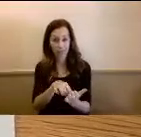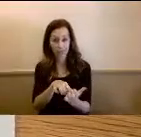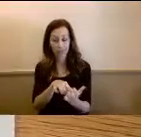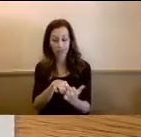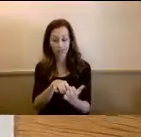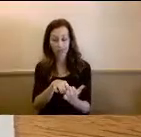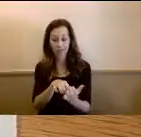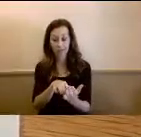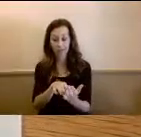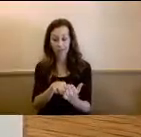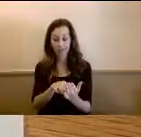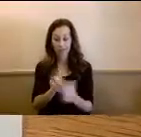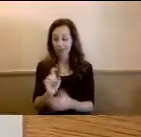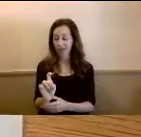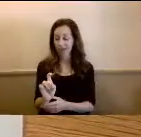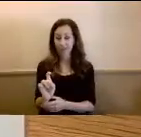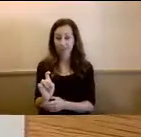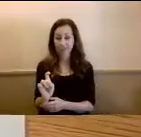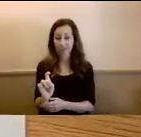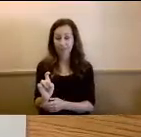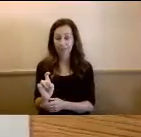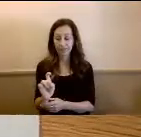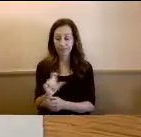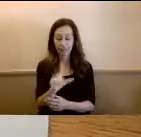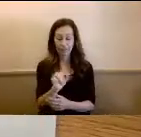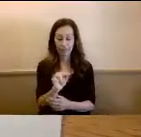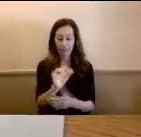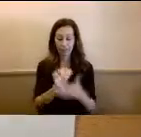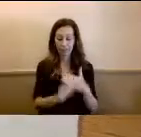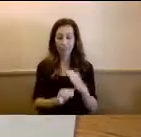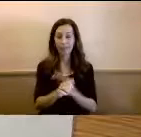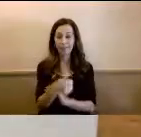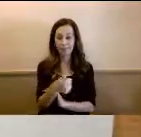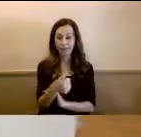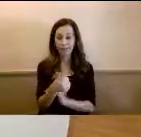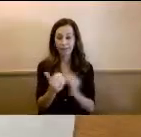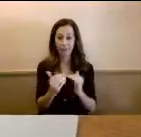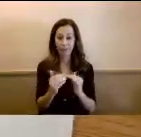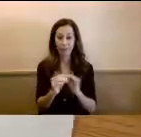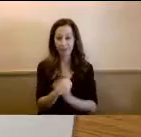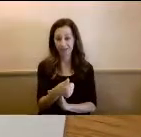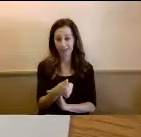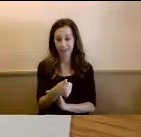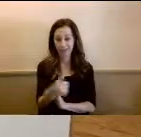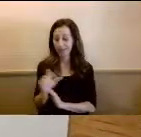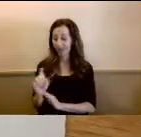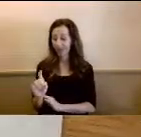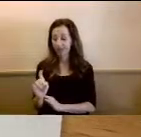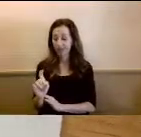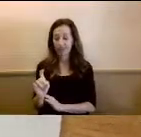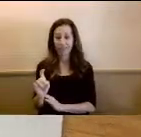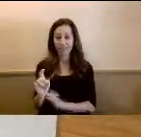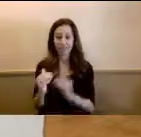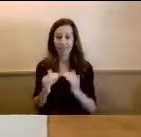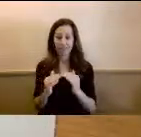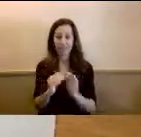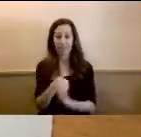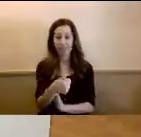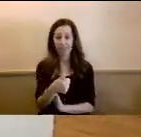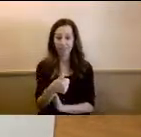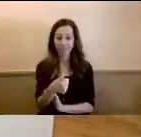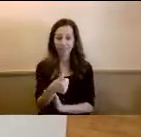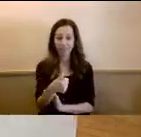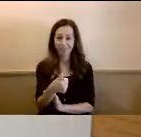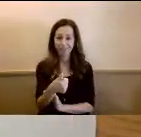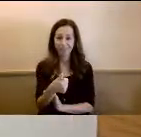On this side we have x. 20 minus 10 is 10, so x equals